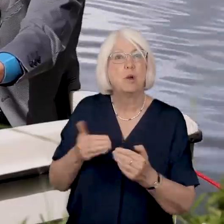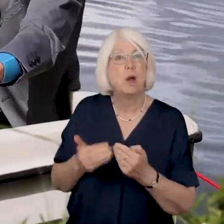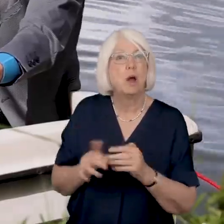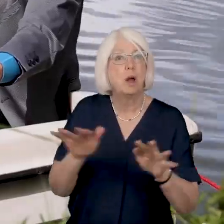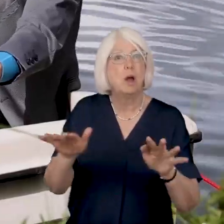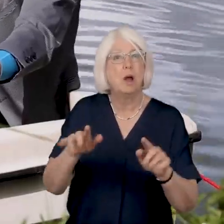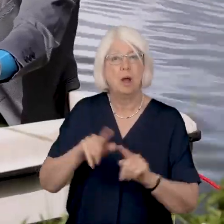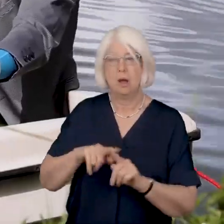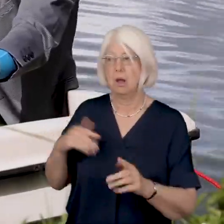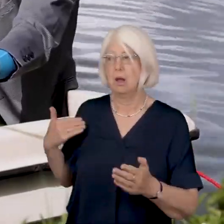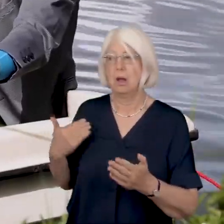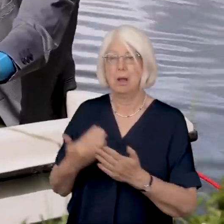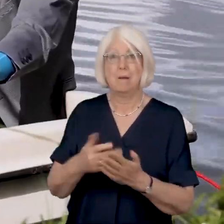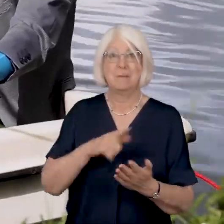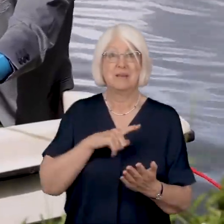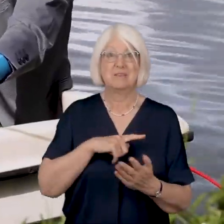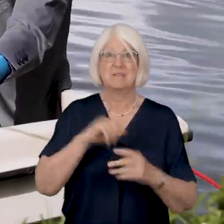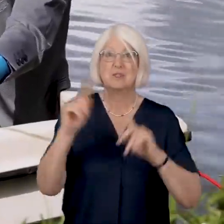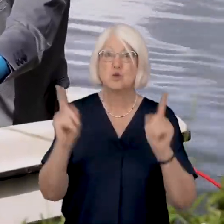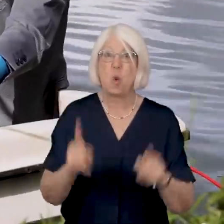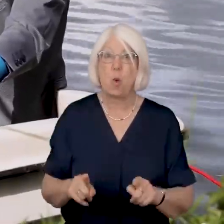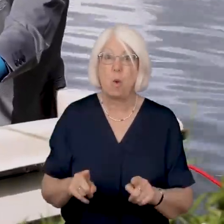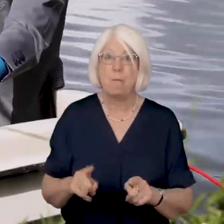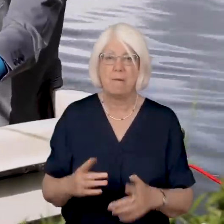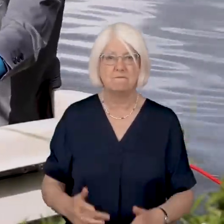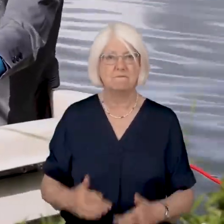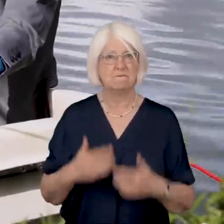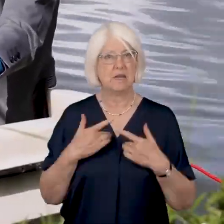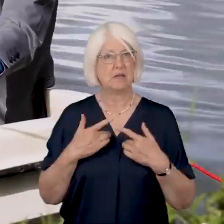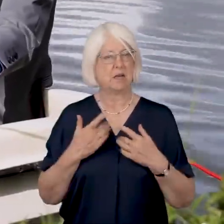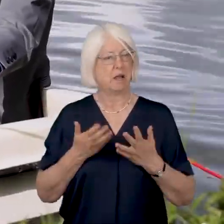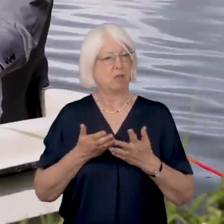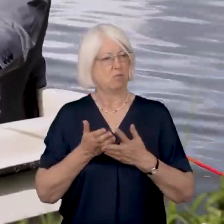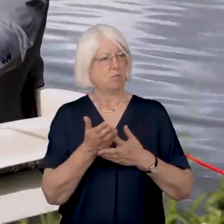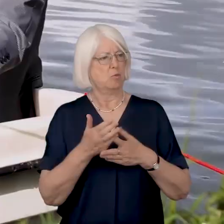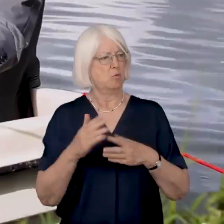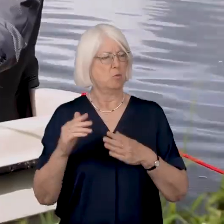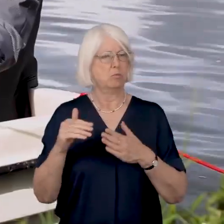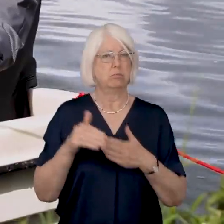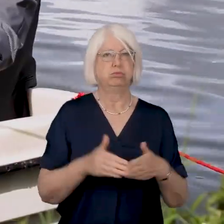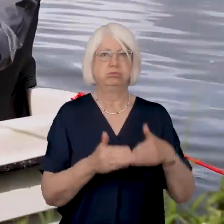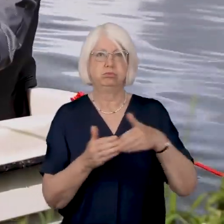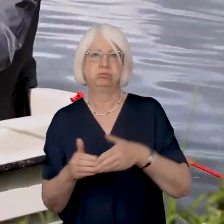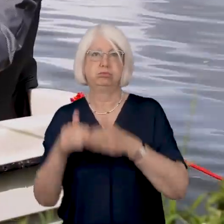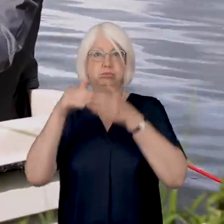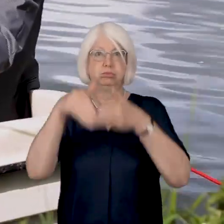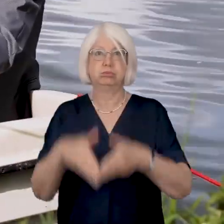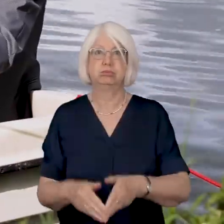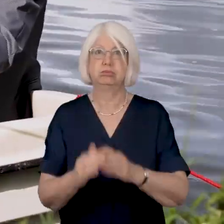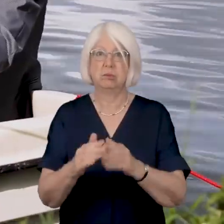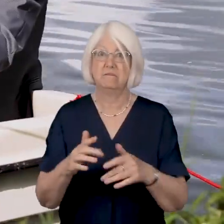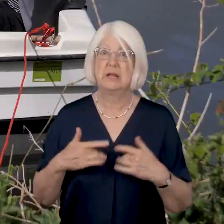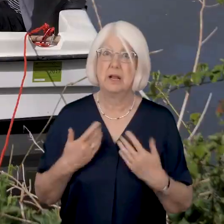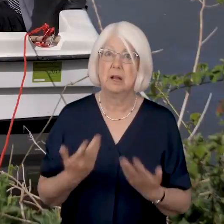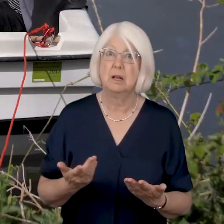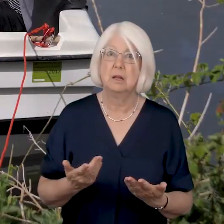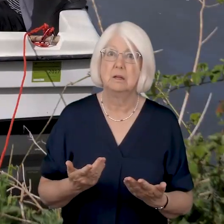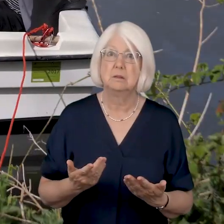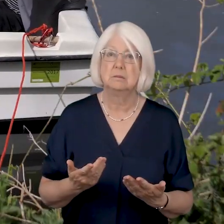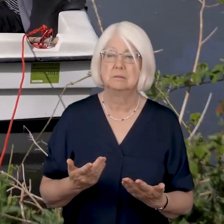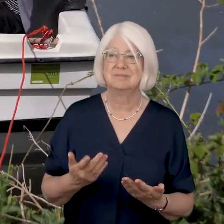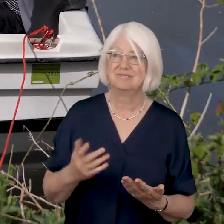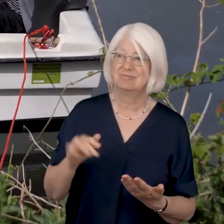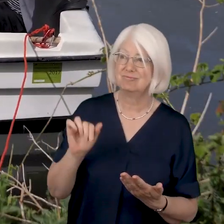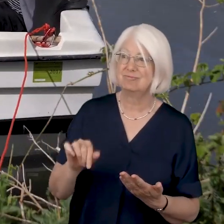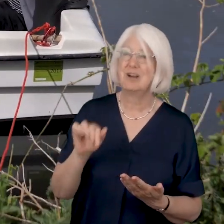like we're going through a storm or in a storm or something. So what are your reflections on that part of the story? Yeah,